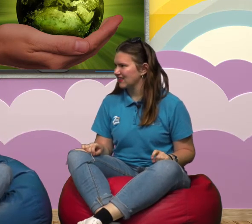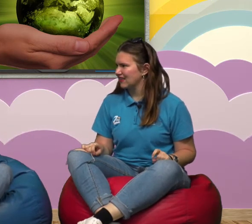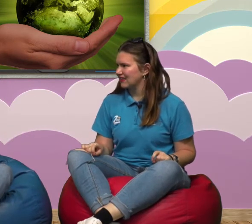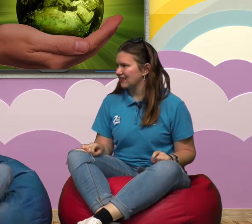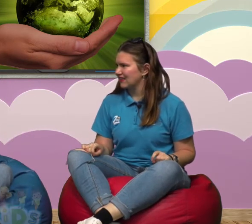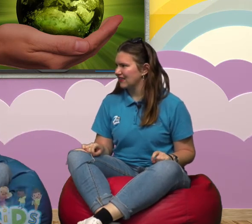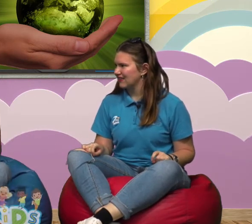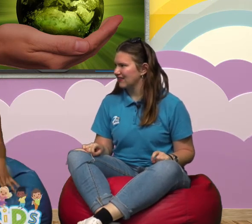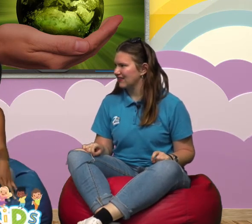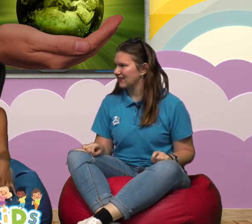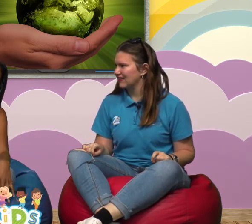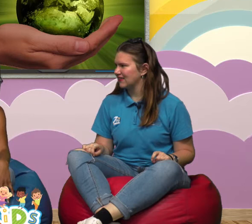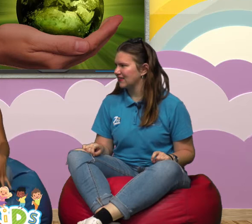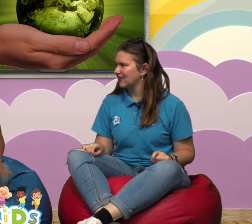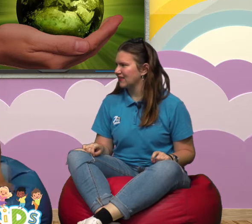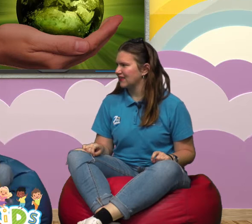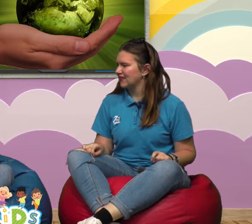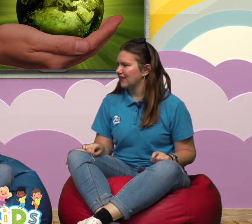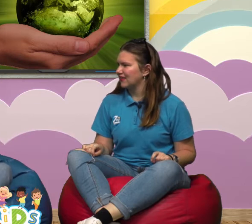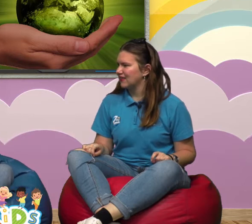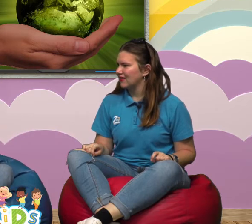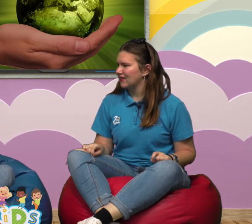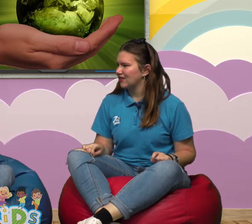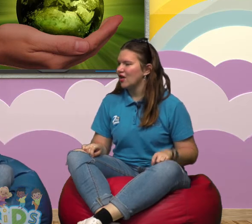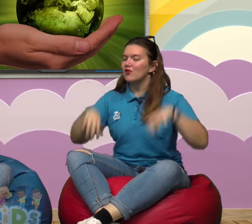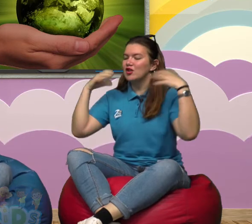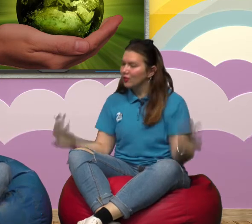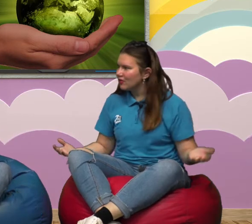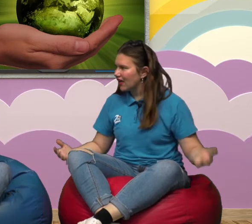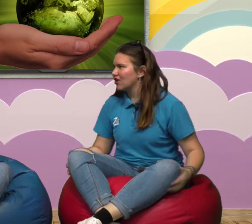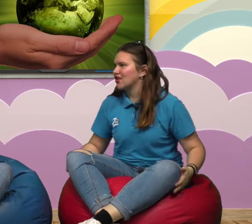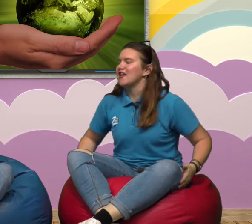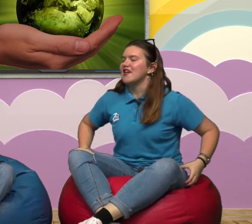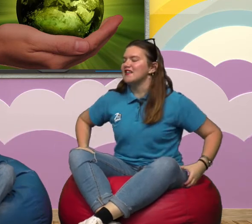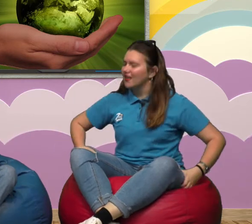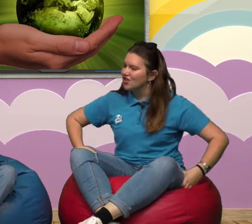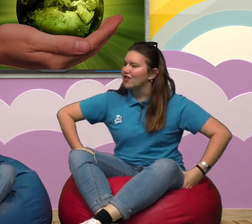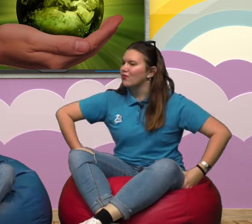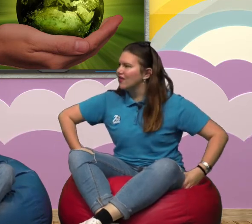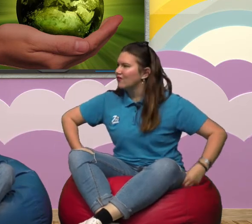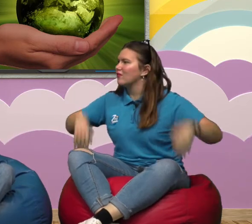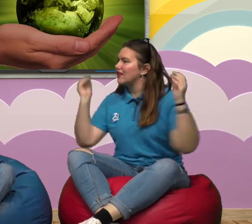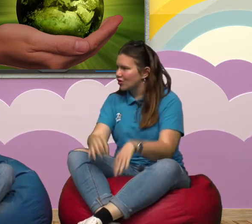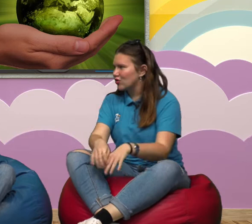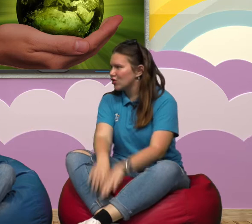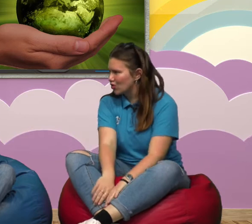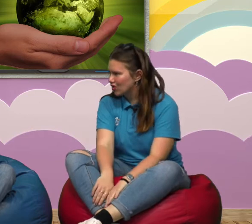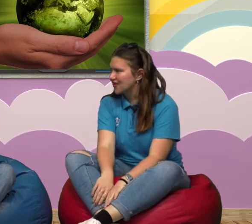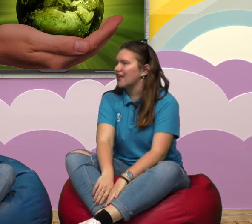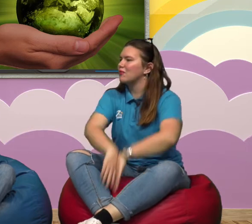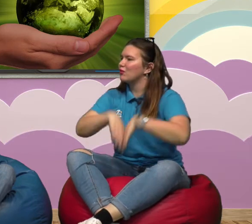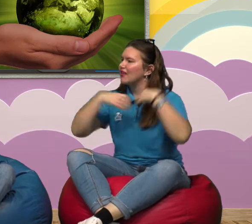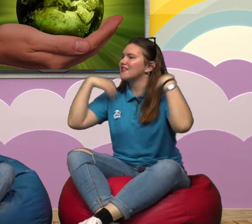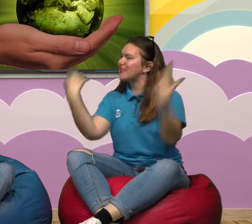Emilia Mandume and I'm here to learn. So what is renewable energy? Renewable energy is energy that we get from natural